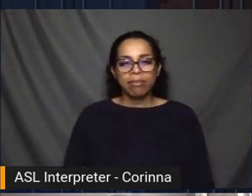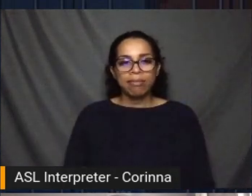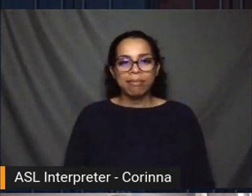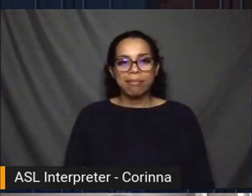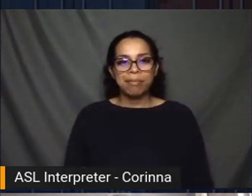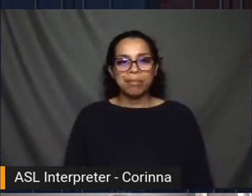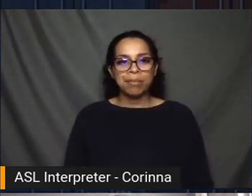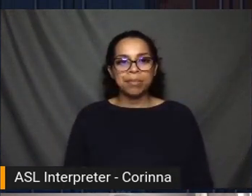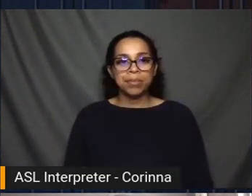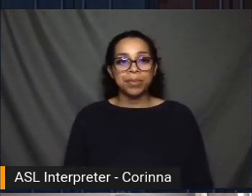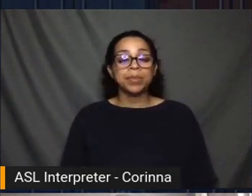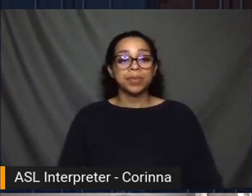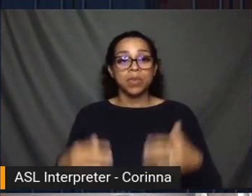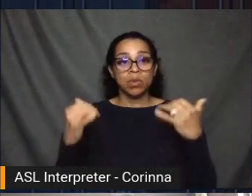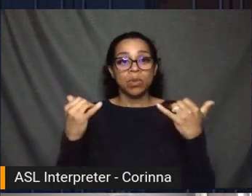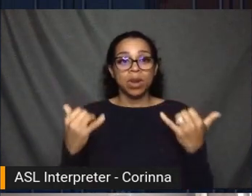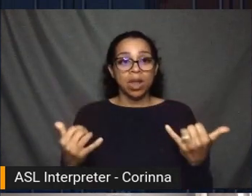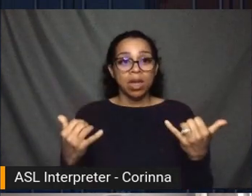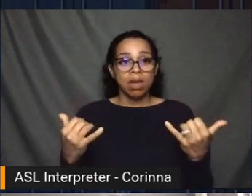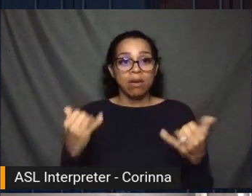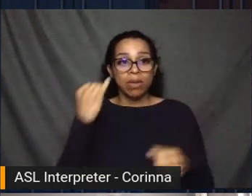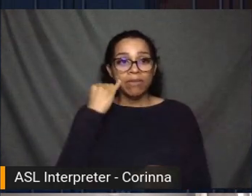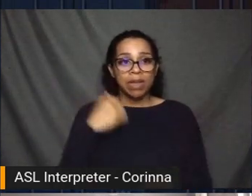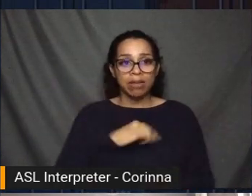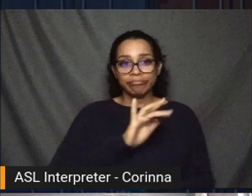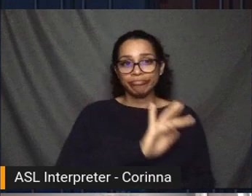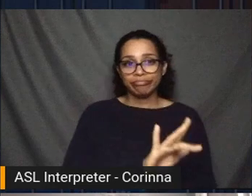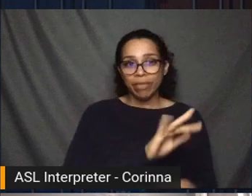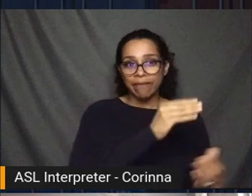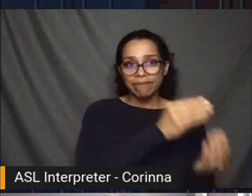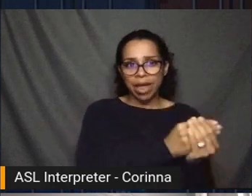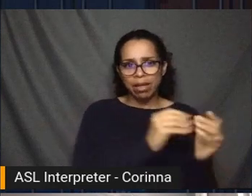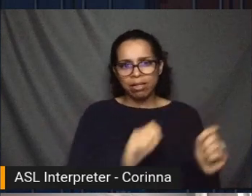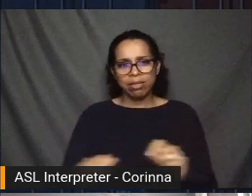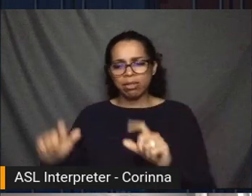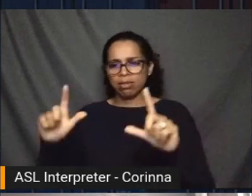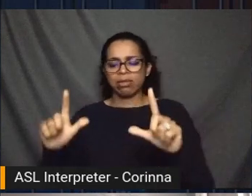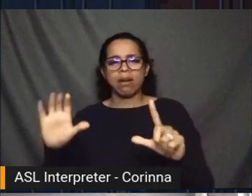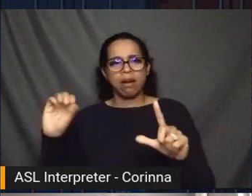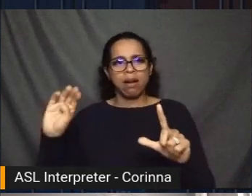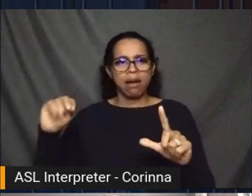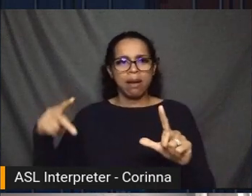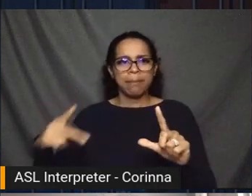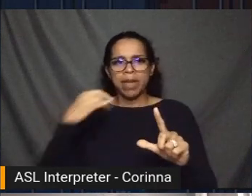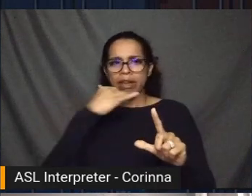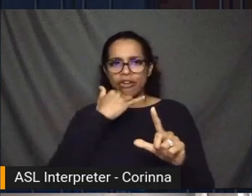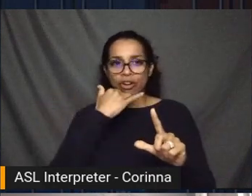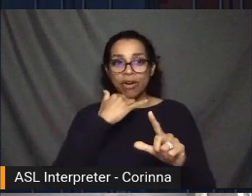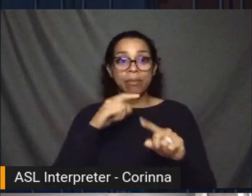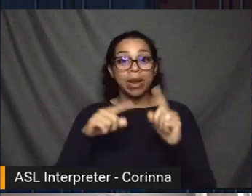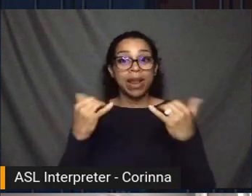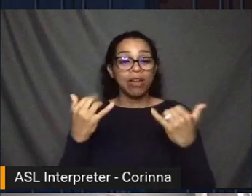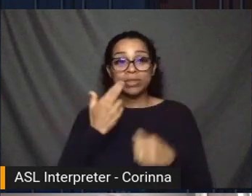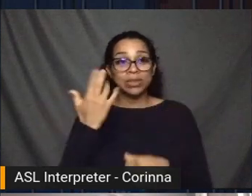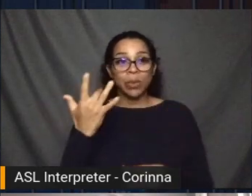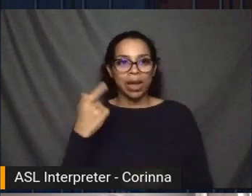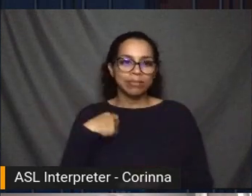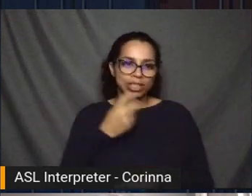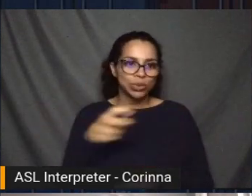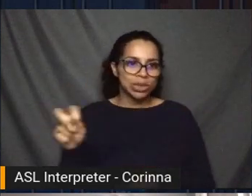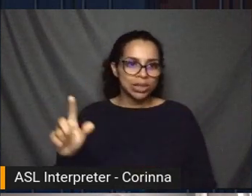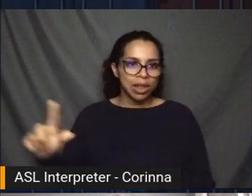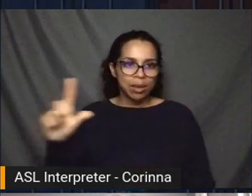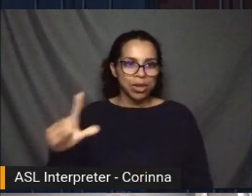So now, if I go to this file, I get a compilation error, but the compilation error now is just because I switched libraries, right? So I need to change this